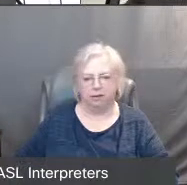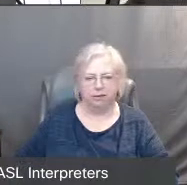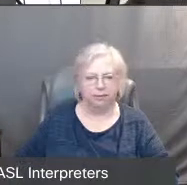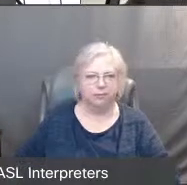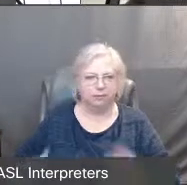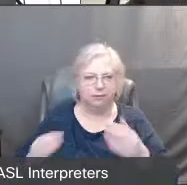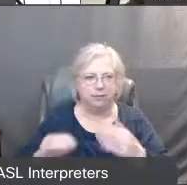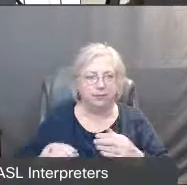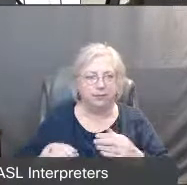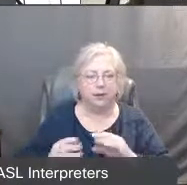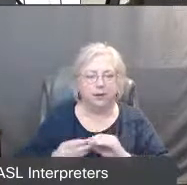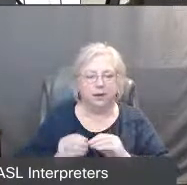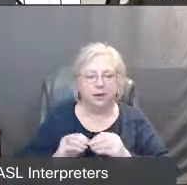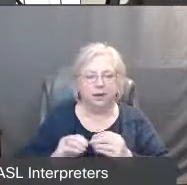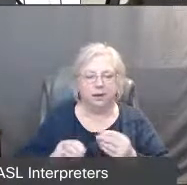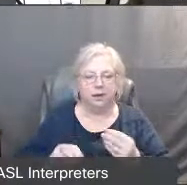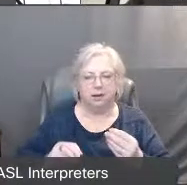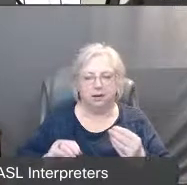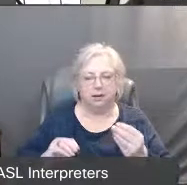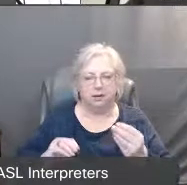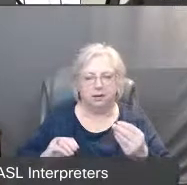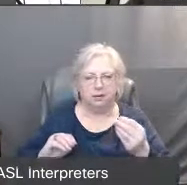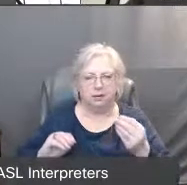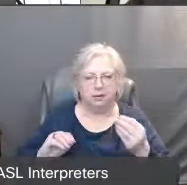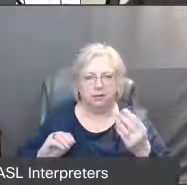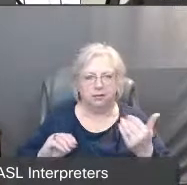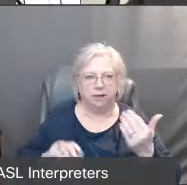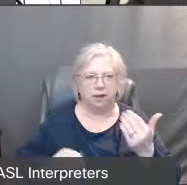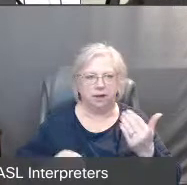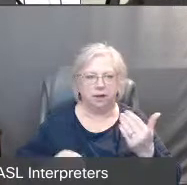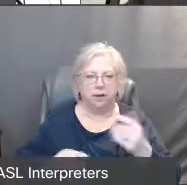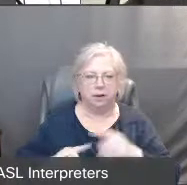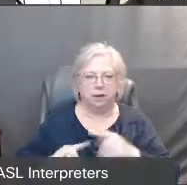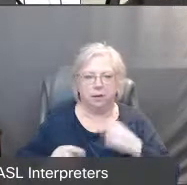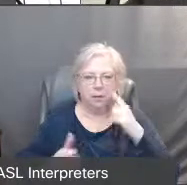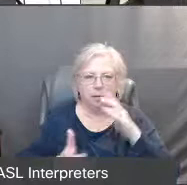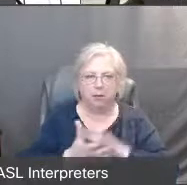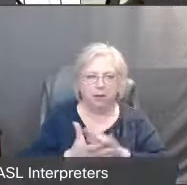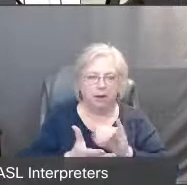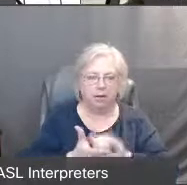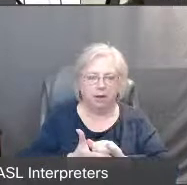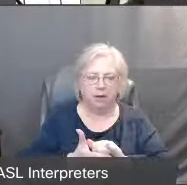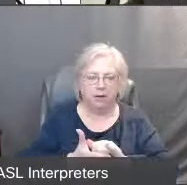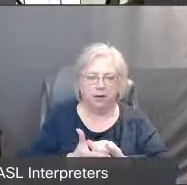next item we have is item 15, but I do believe that's been put on.